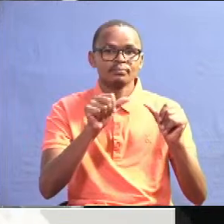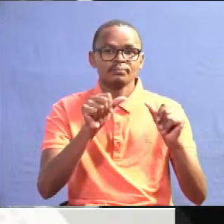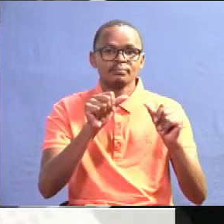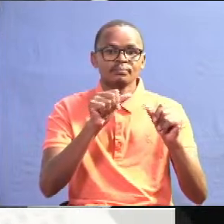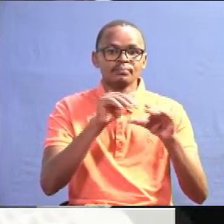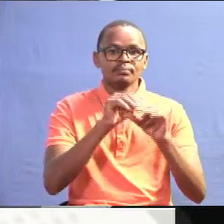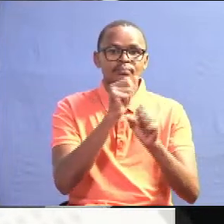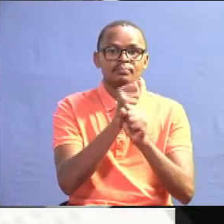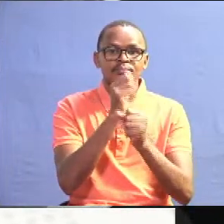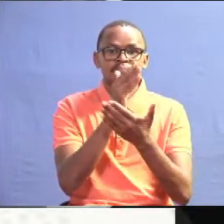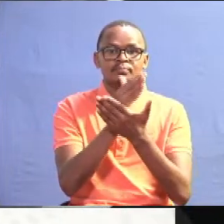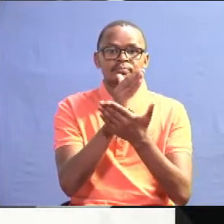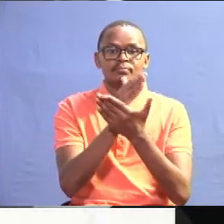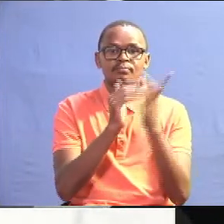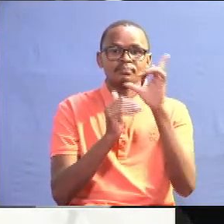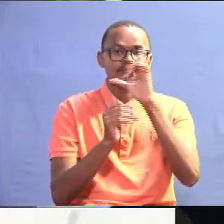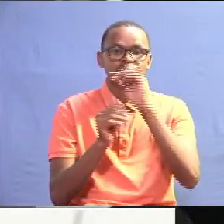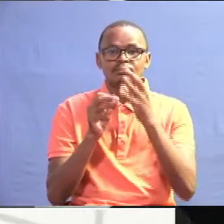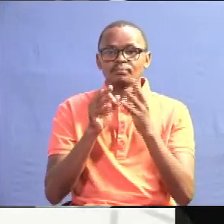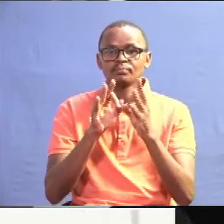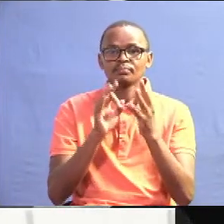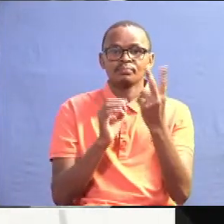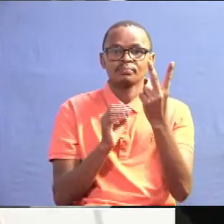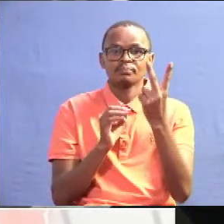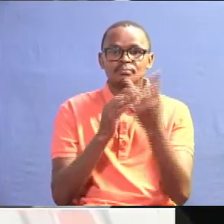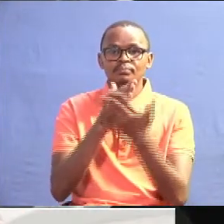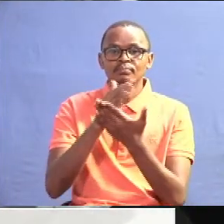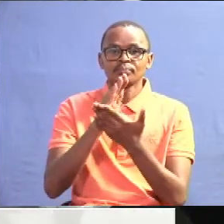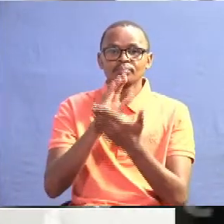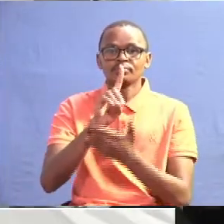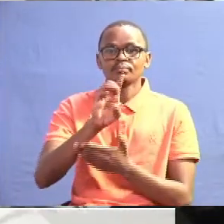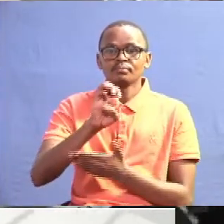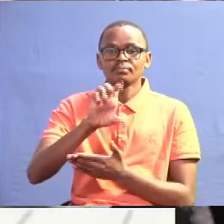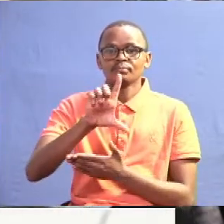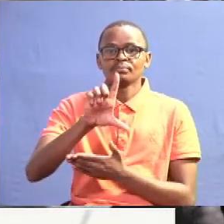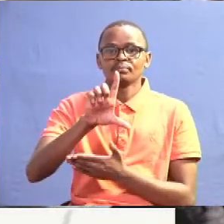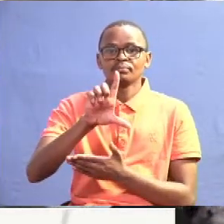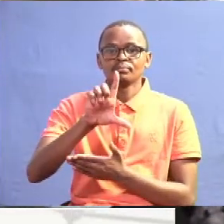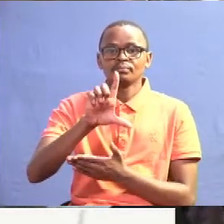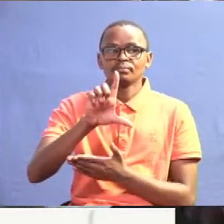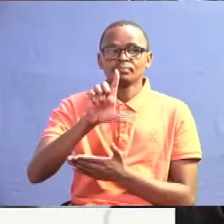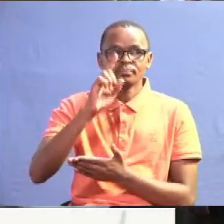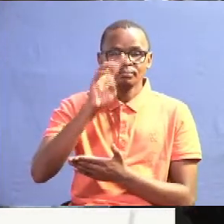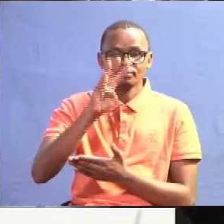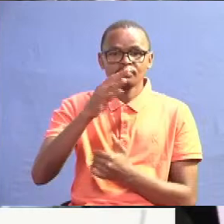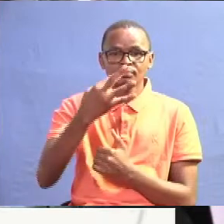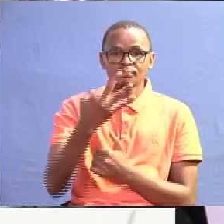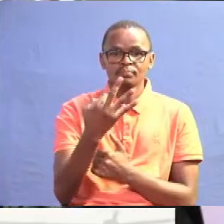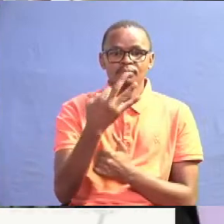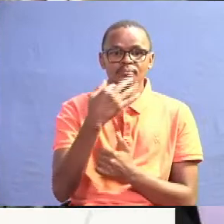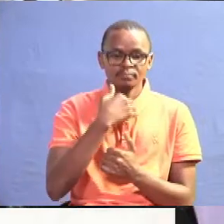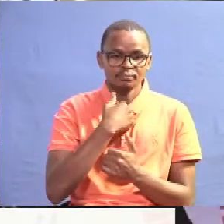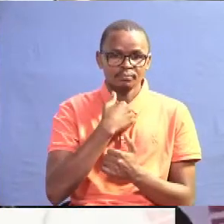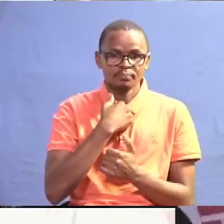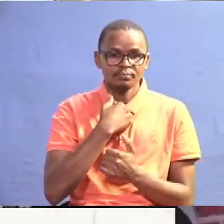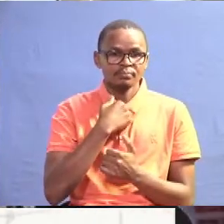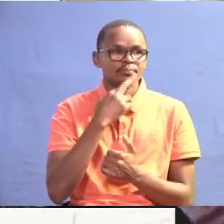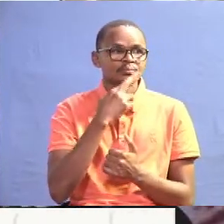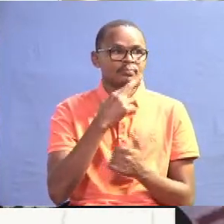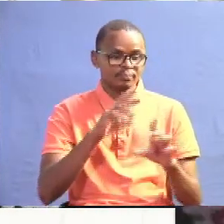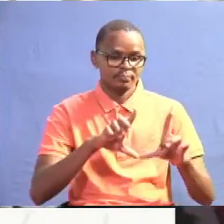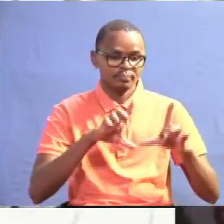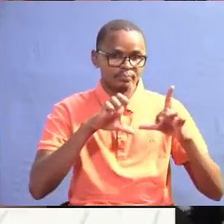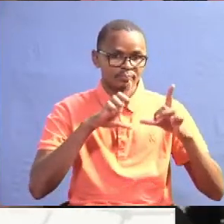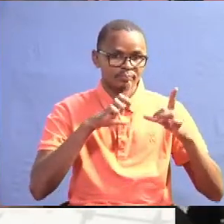in ensuring the completion of the second phase of the deal. A total of 33 Israeli hostages, alive and dead,